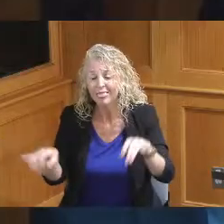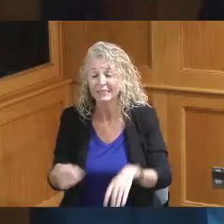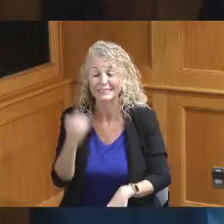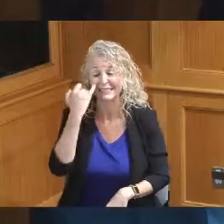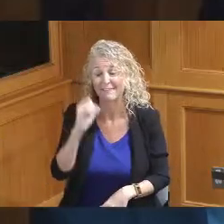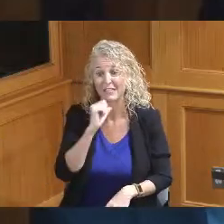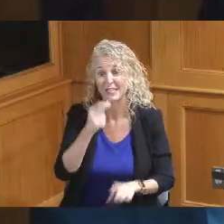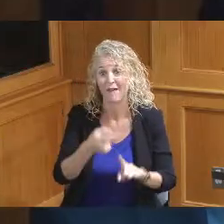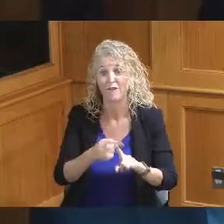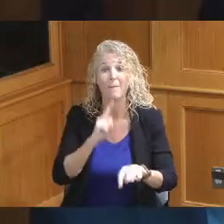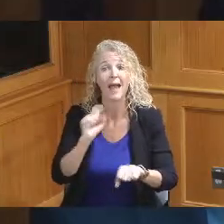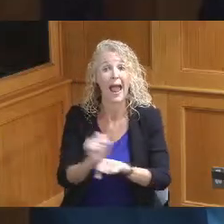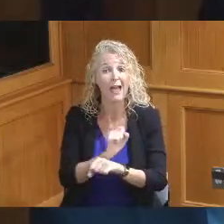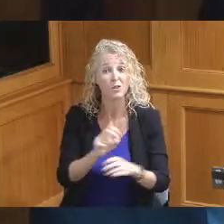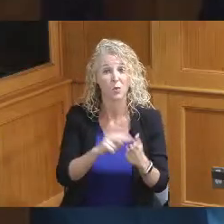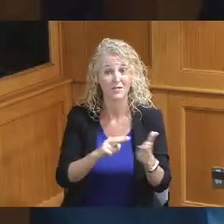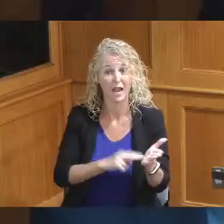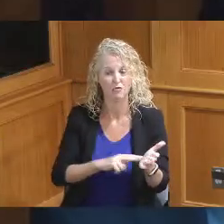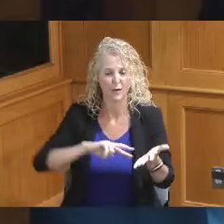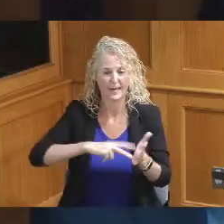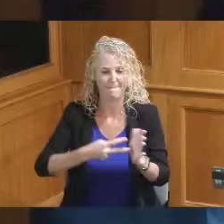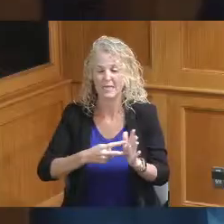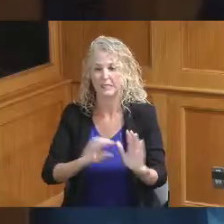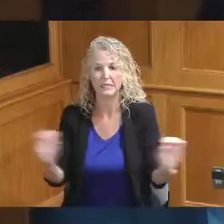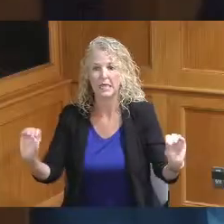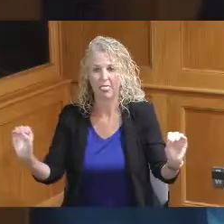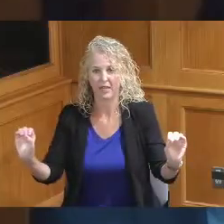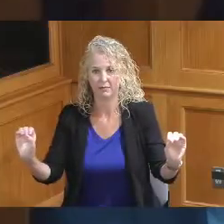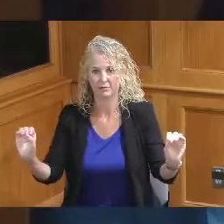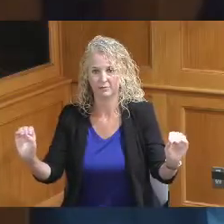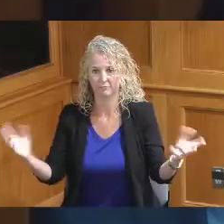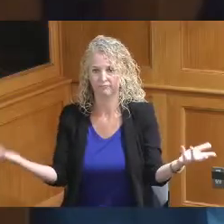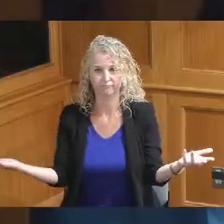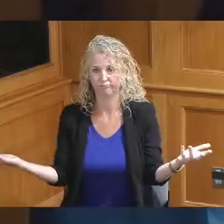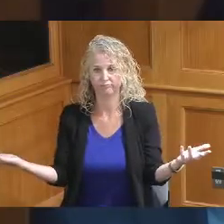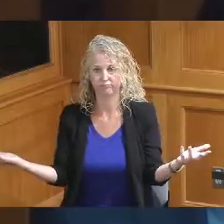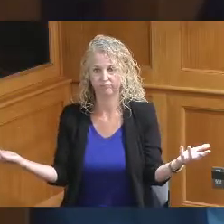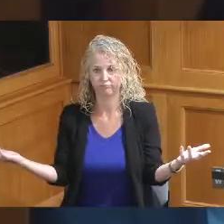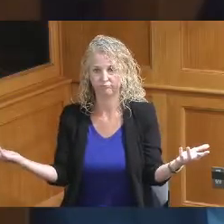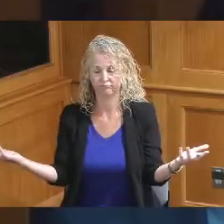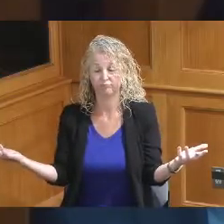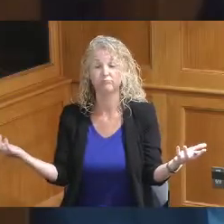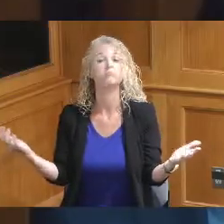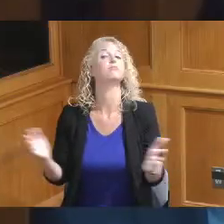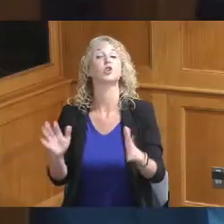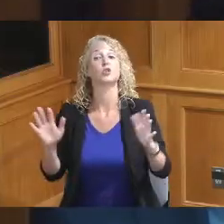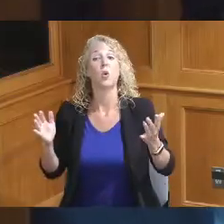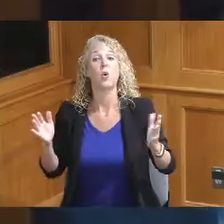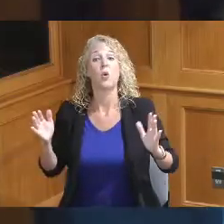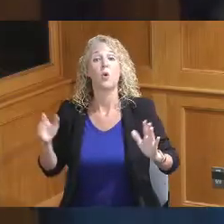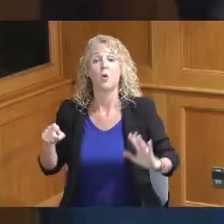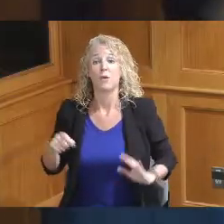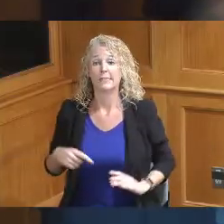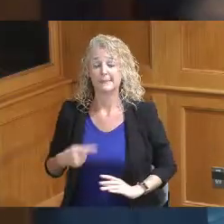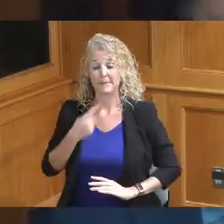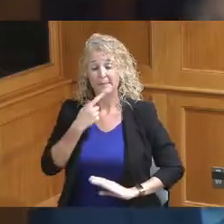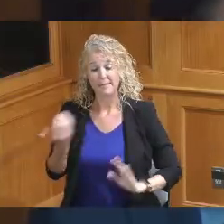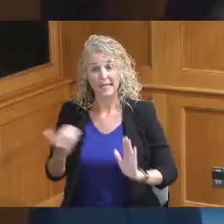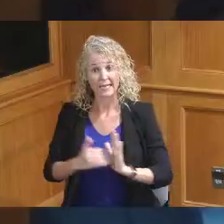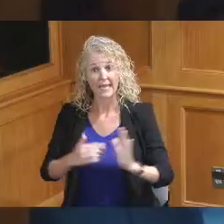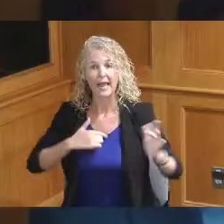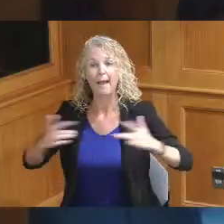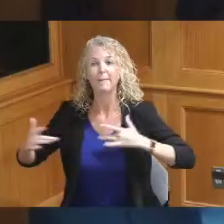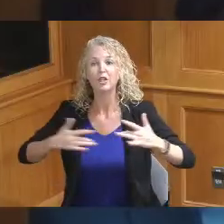ain't in here. So with all of that being said, I have concerns when I have a person